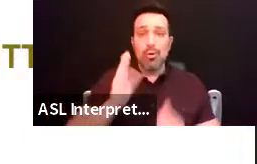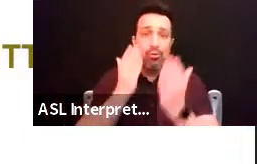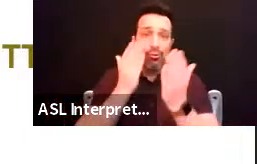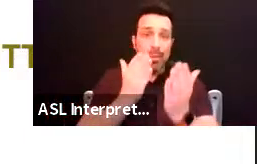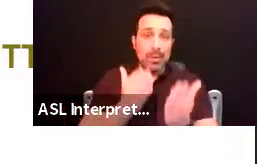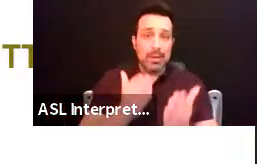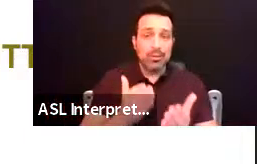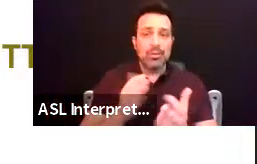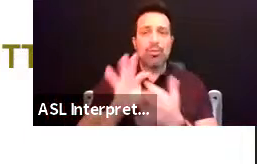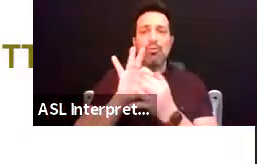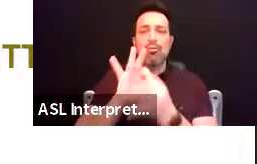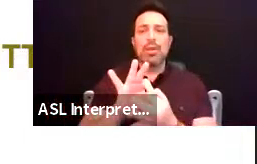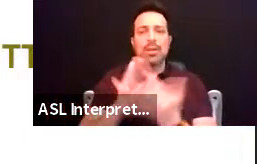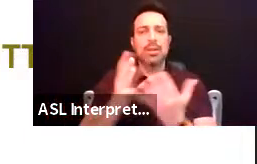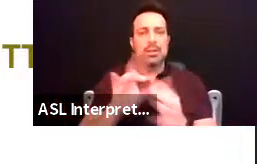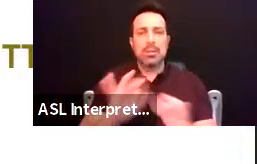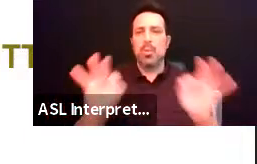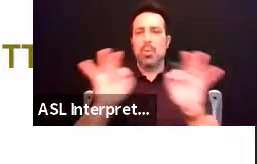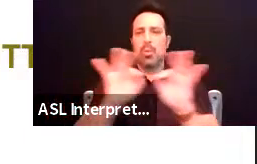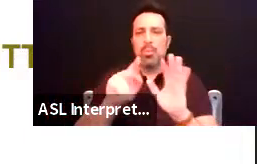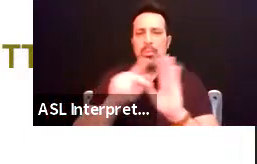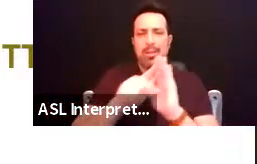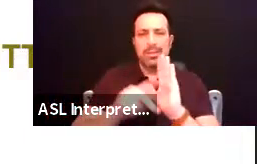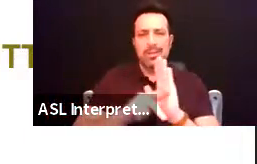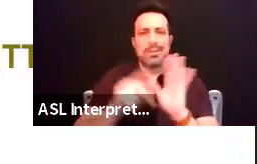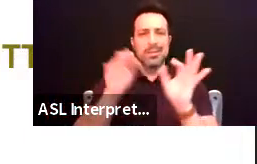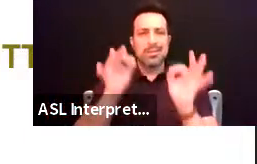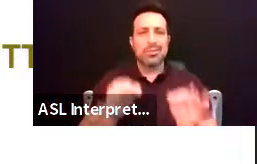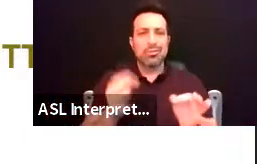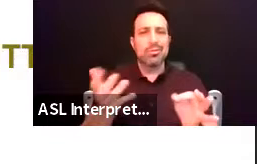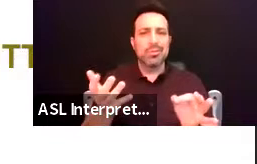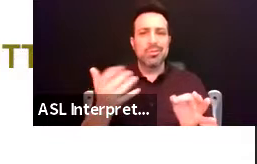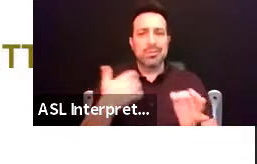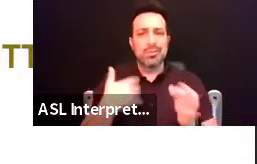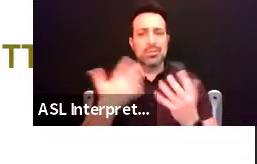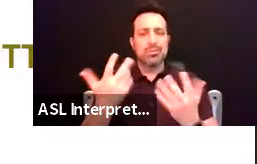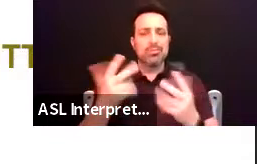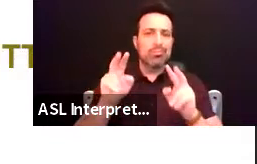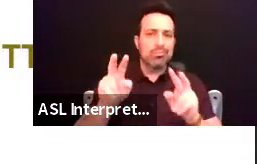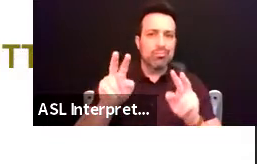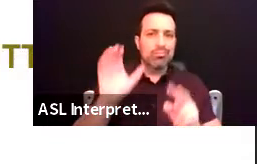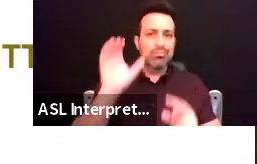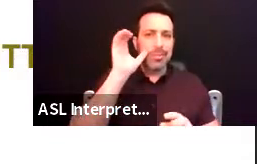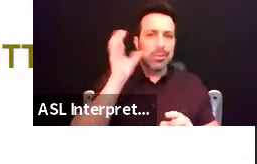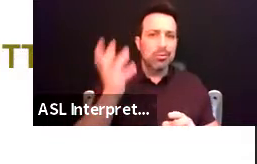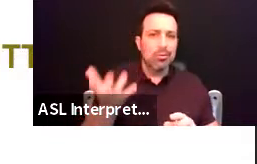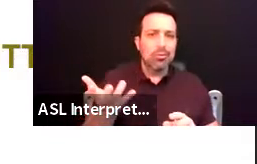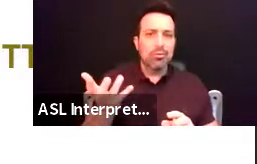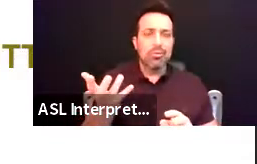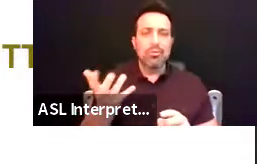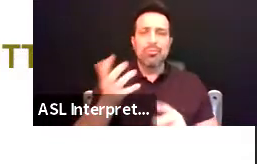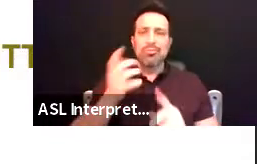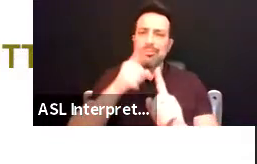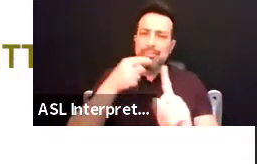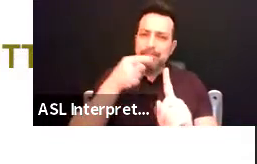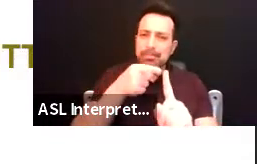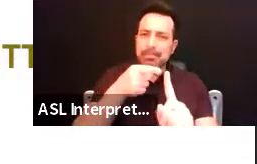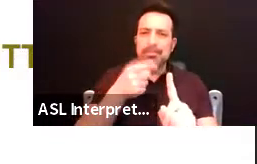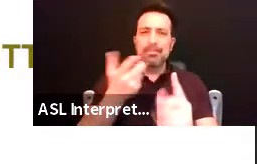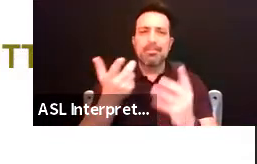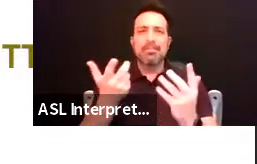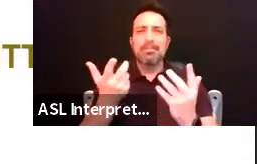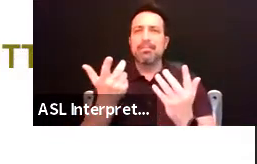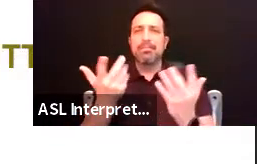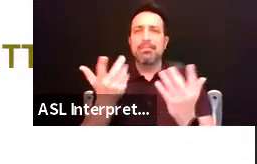recommendations related to a very important policy decision. And we're looking to hear from you specifically about